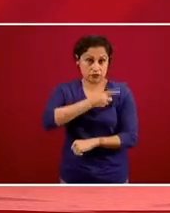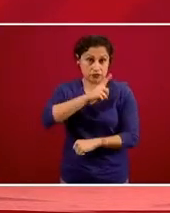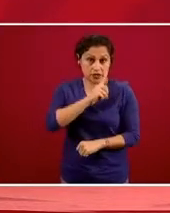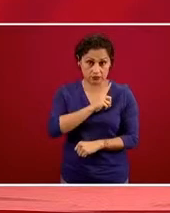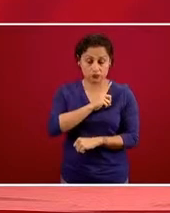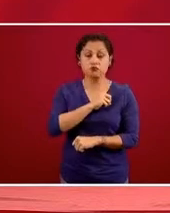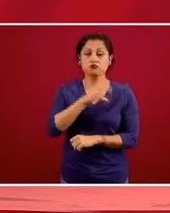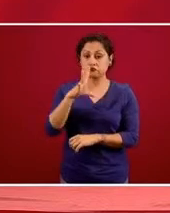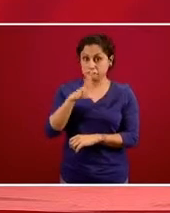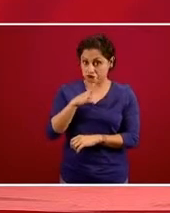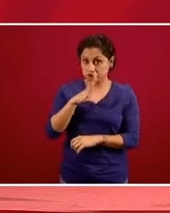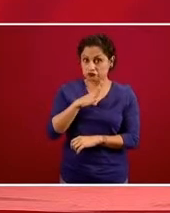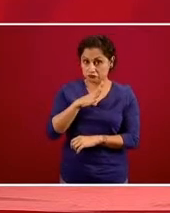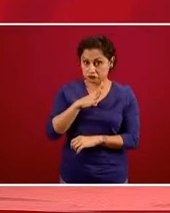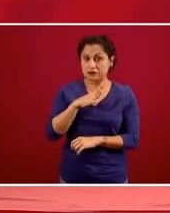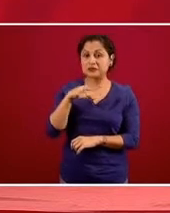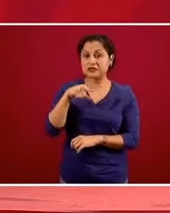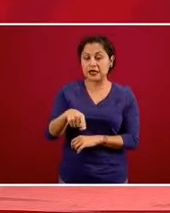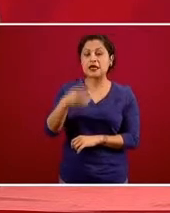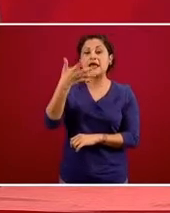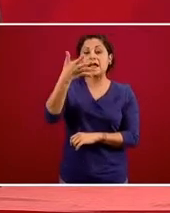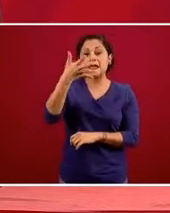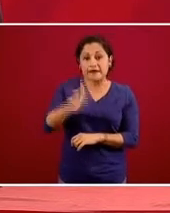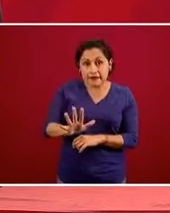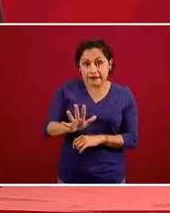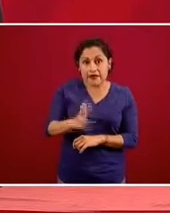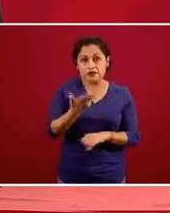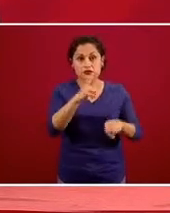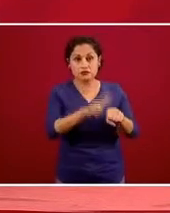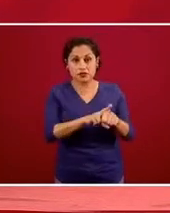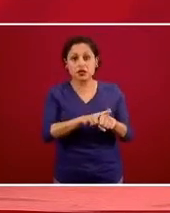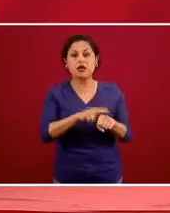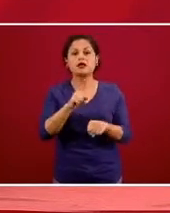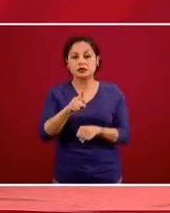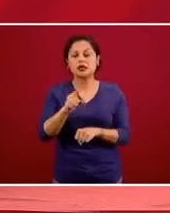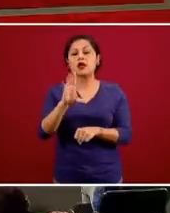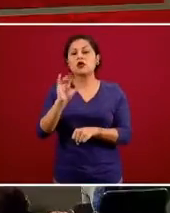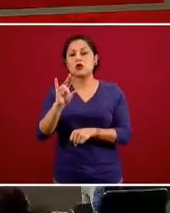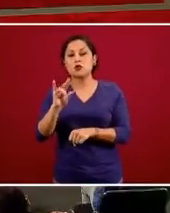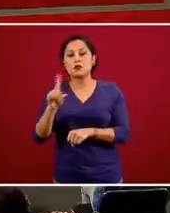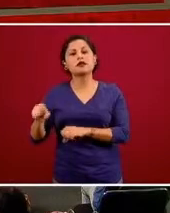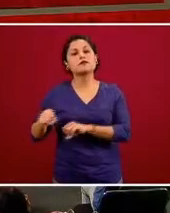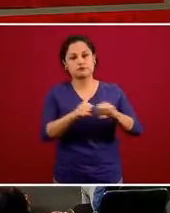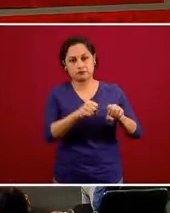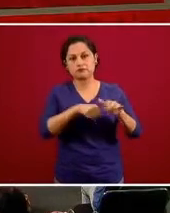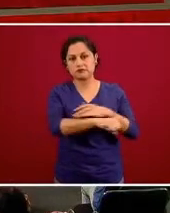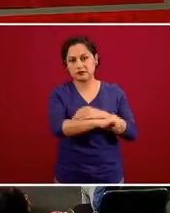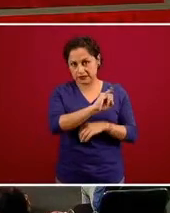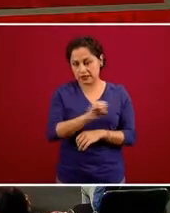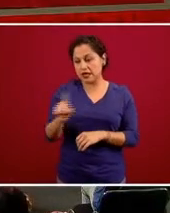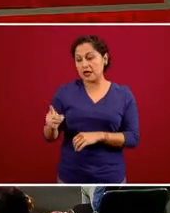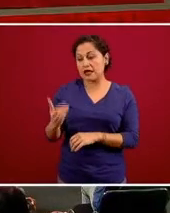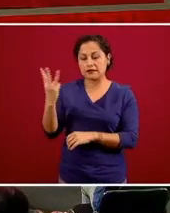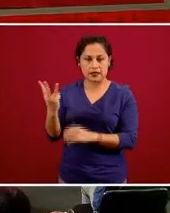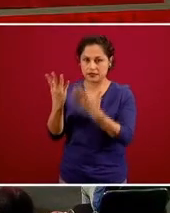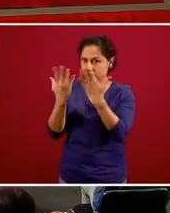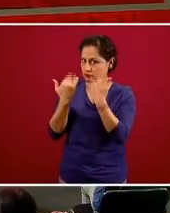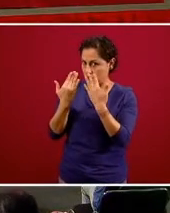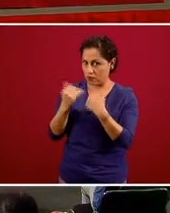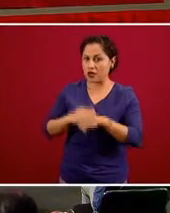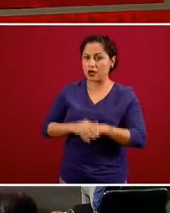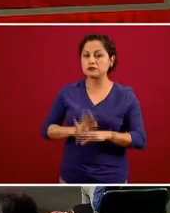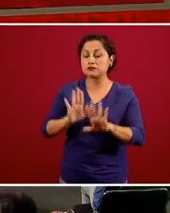talking specifically about the national health institutions, the national health institutes, we have 26